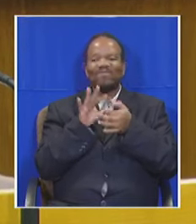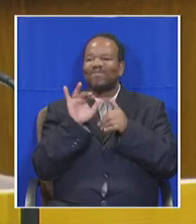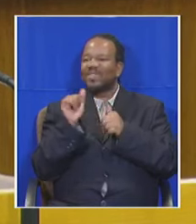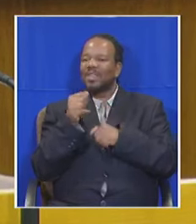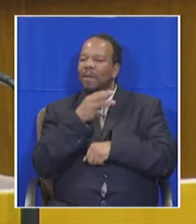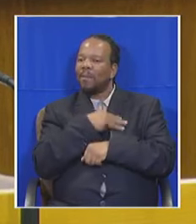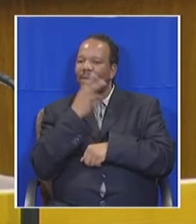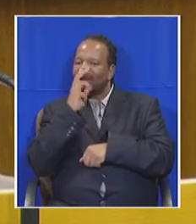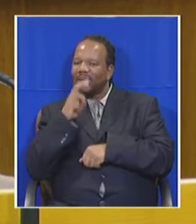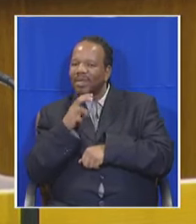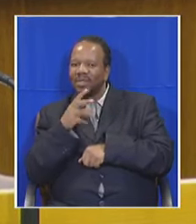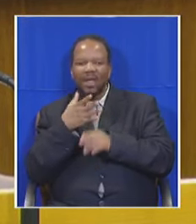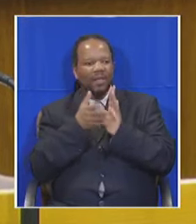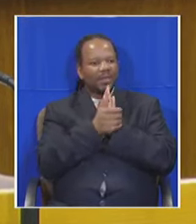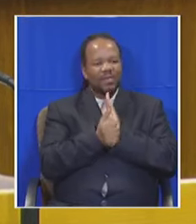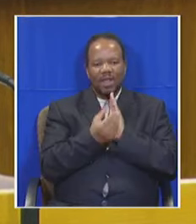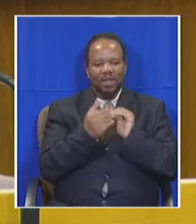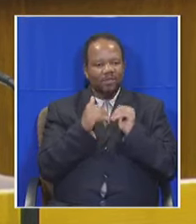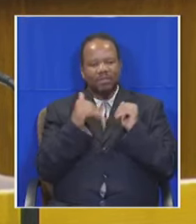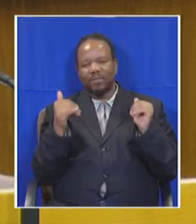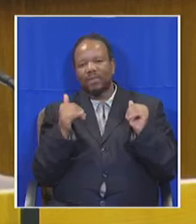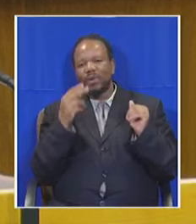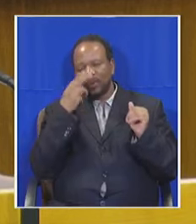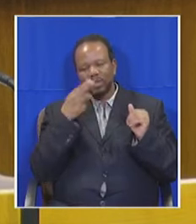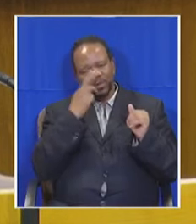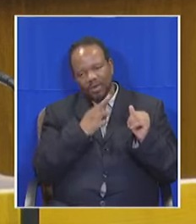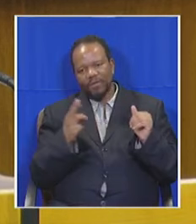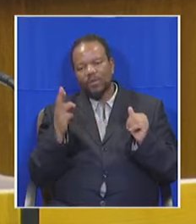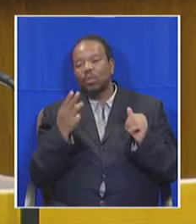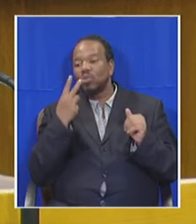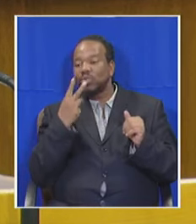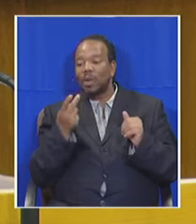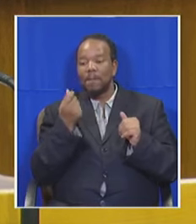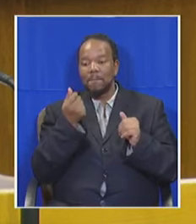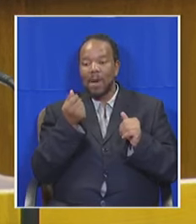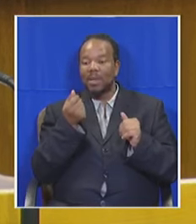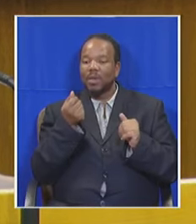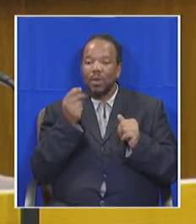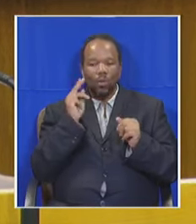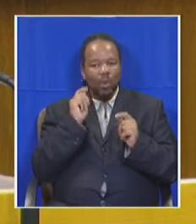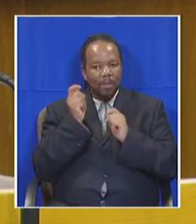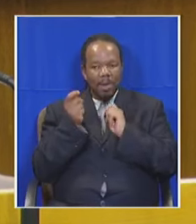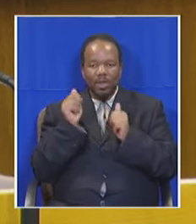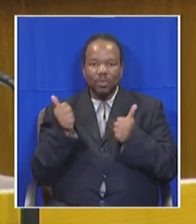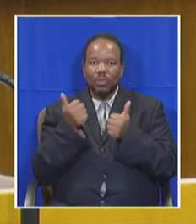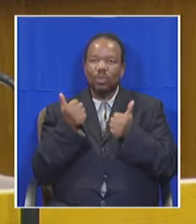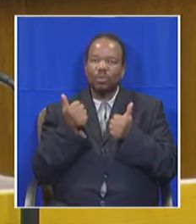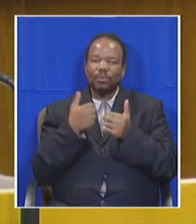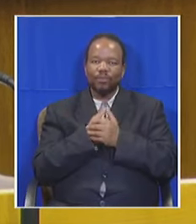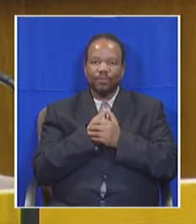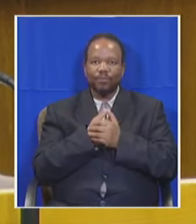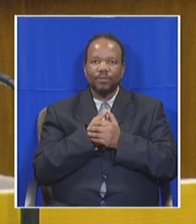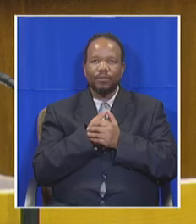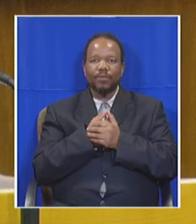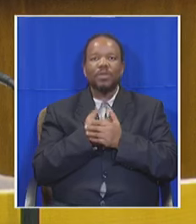ukuthi imali yethu yasebenzela na. The NFP believes that if the issue of youth unemployment is not addressed as a